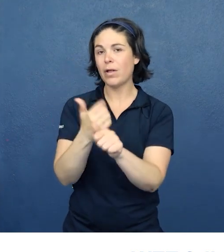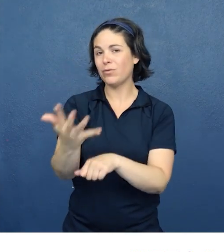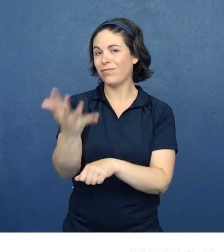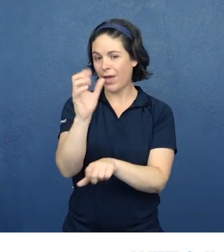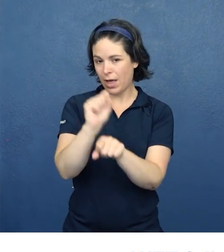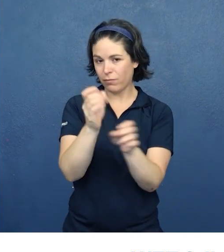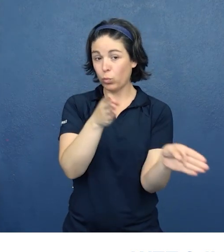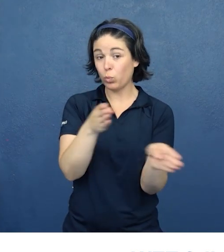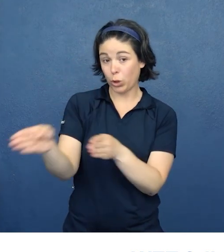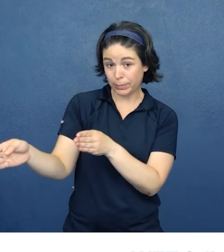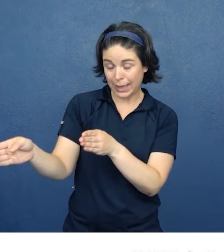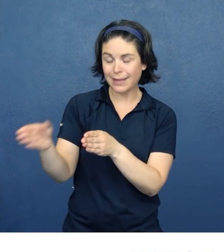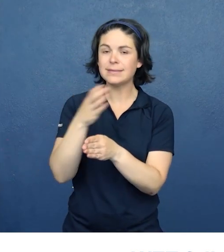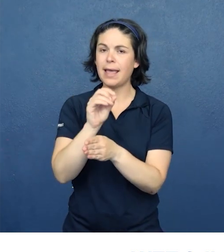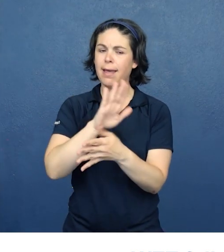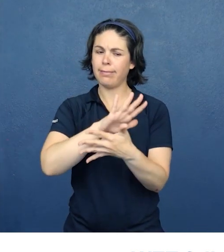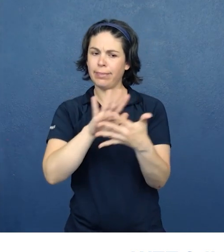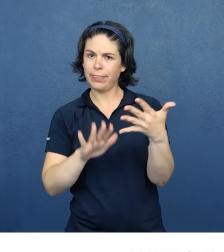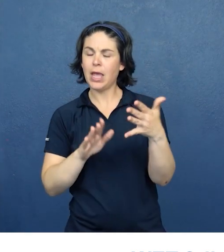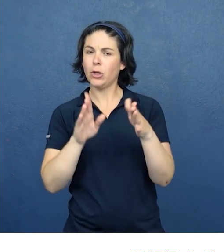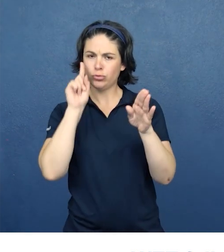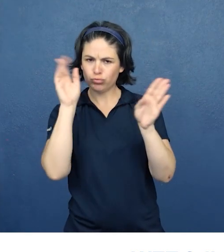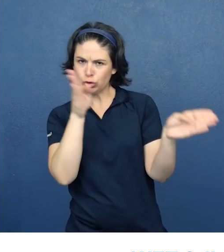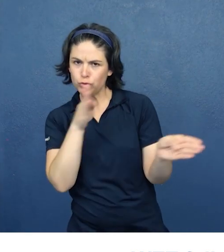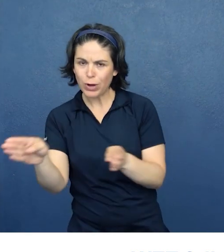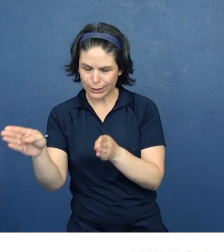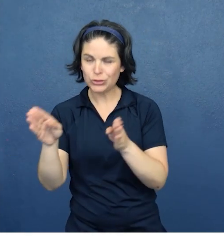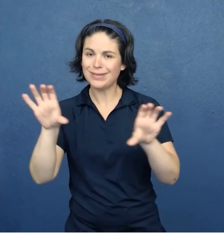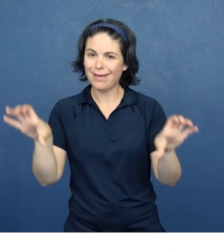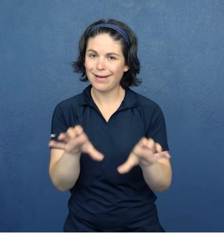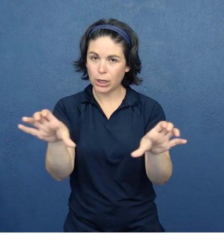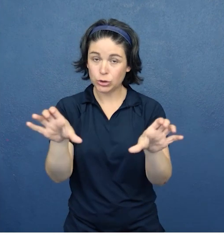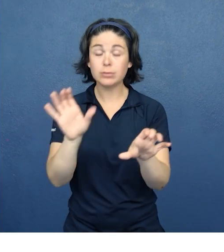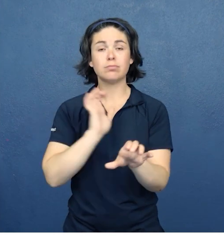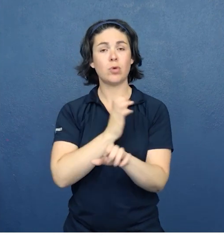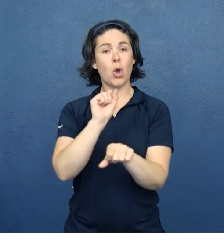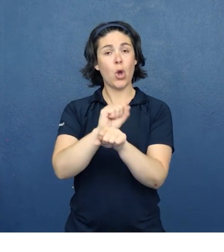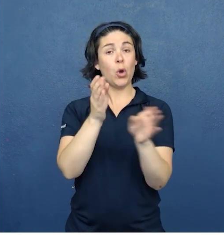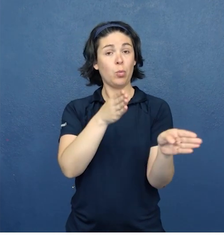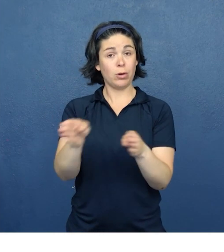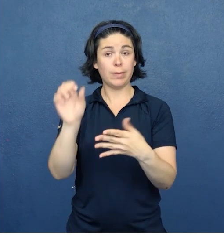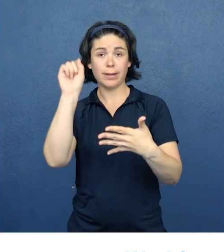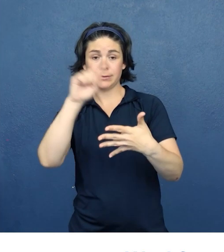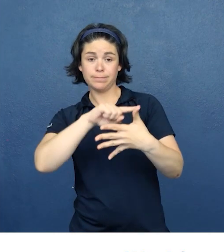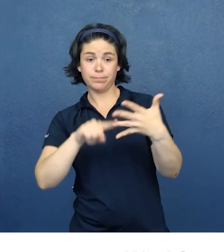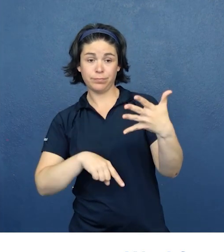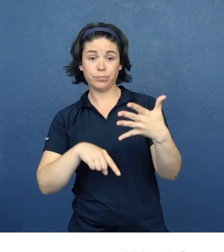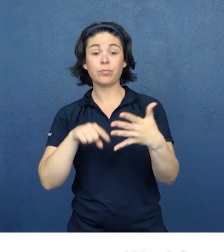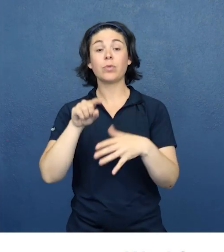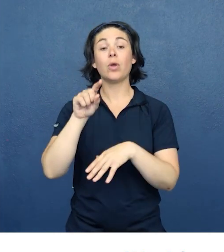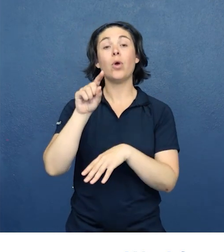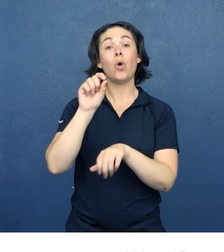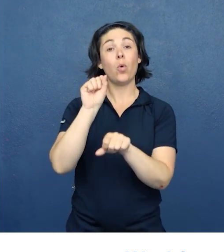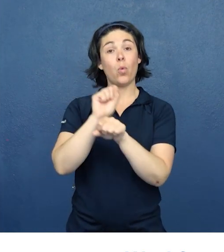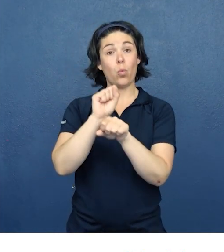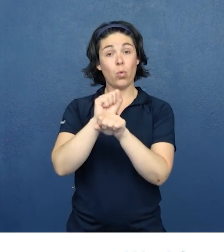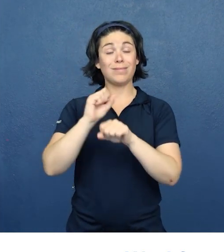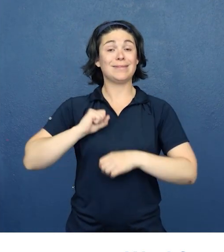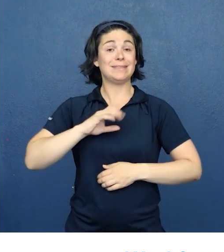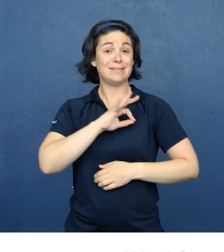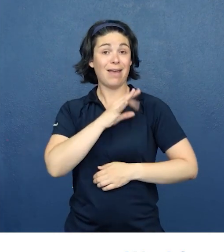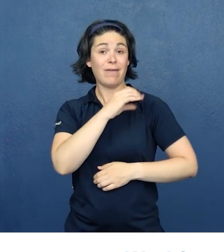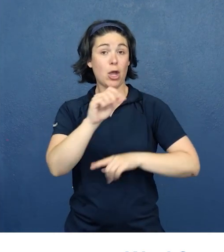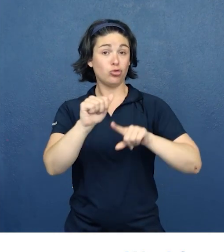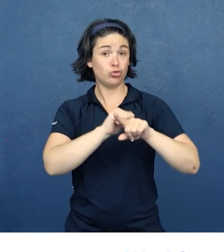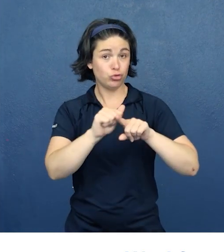plans and their corresponding strategies and actions. Those work plans are as follows: workforce staffing support and